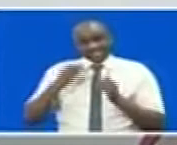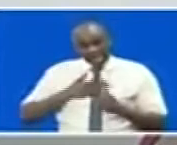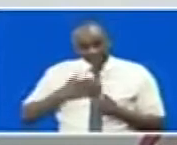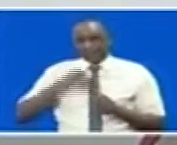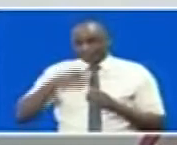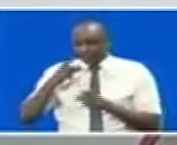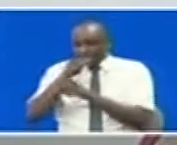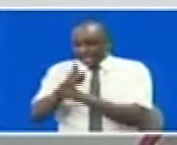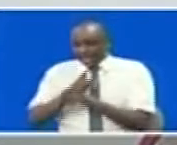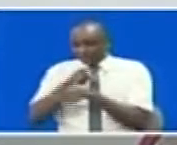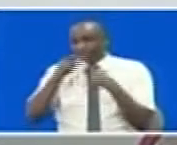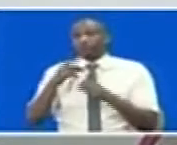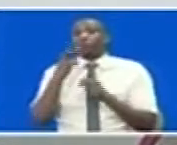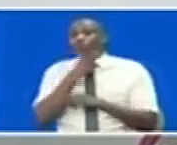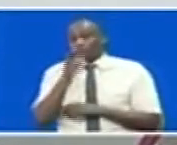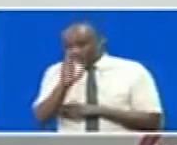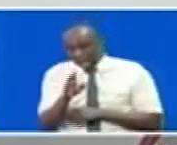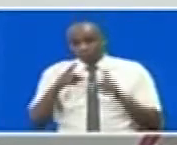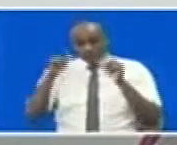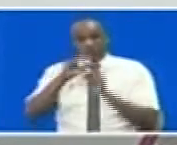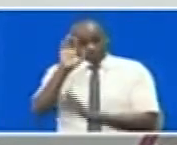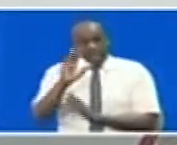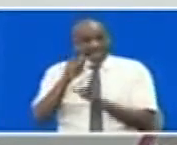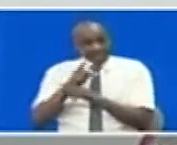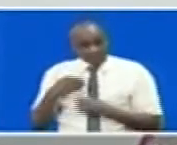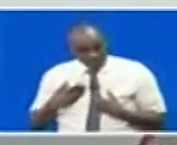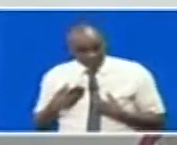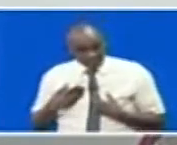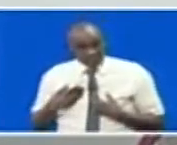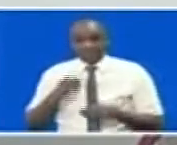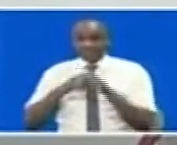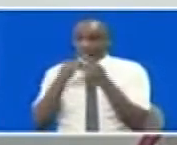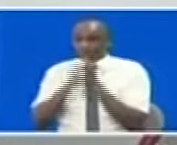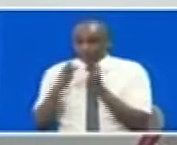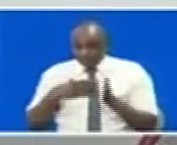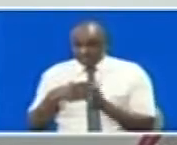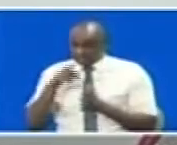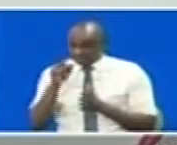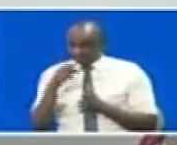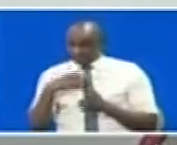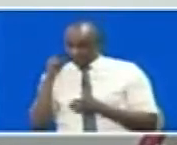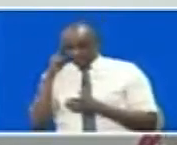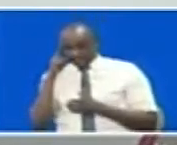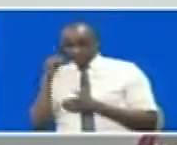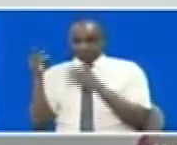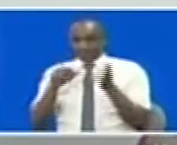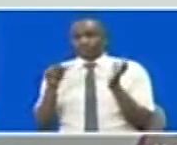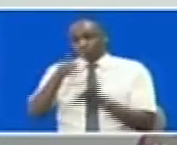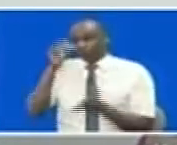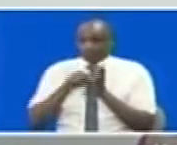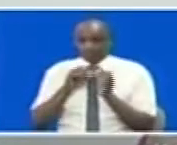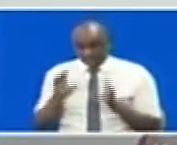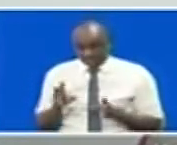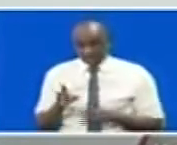careful about their utterances, what they got out of the people, so that they were not seen to incite, because that was a